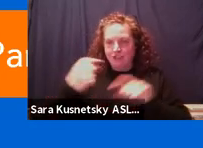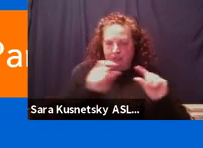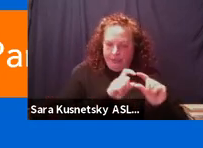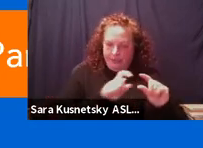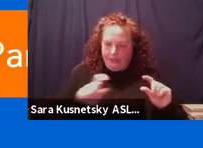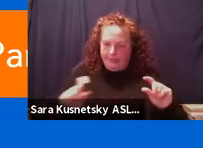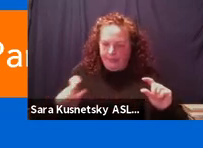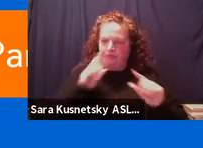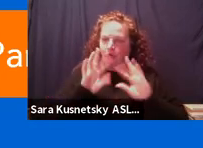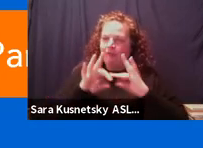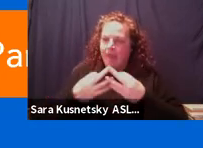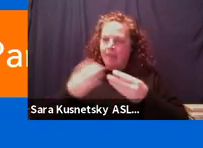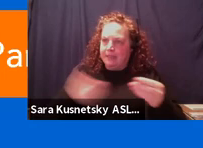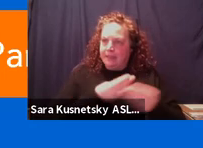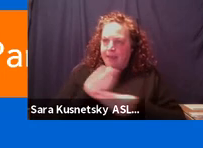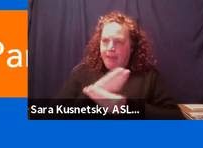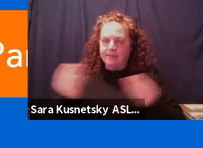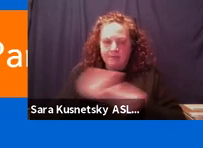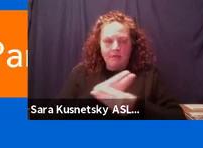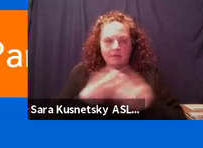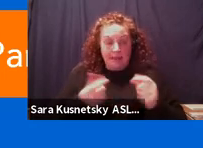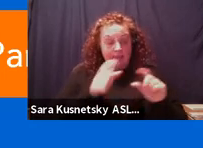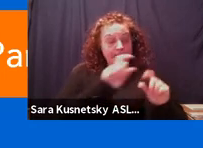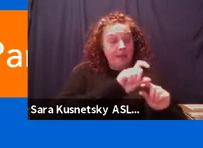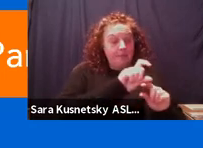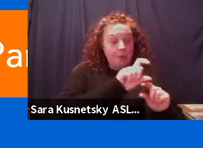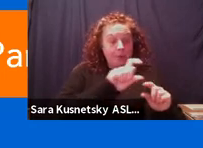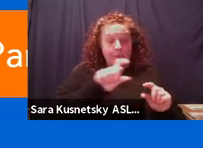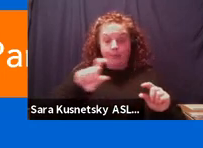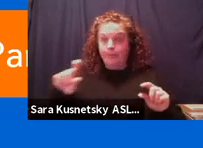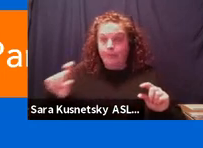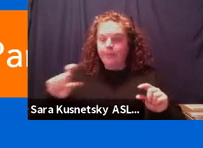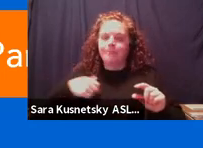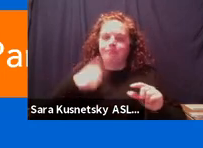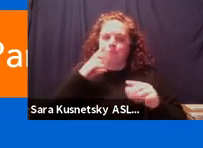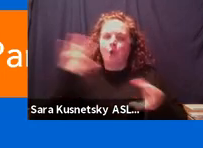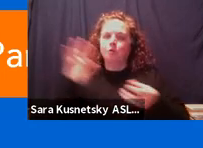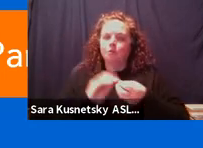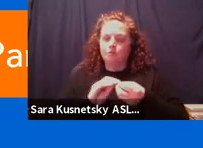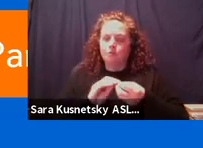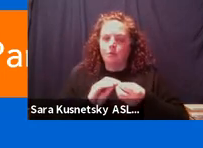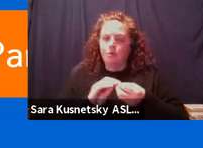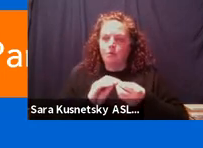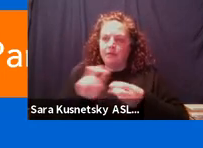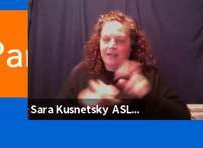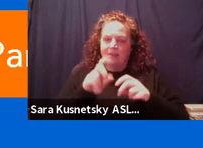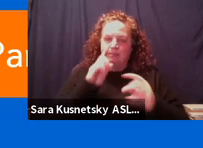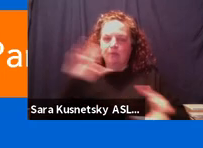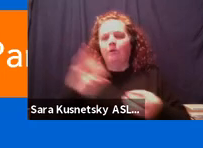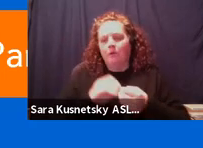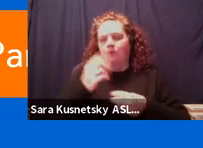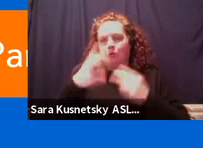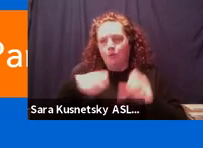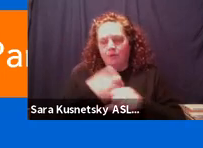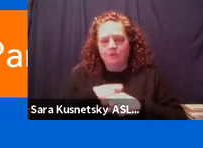family liaisons and the light blue bar at the top showing the total investment with the 2 years. When you